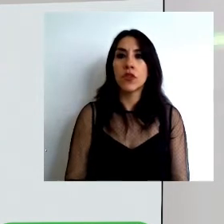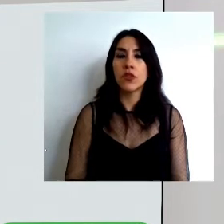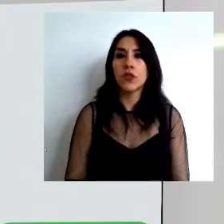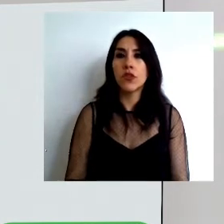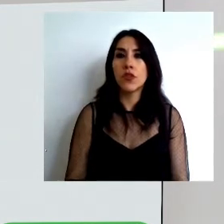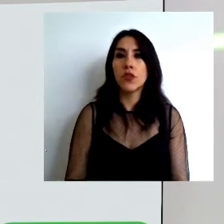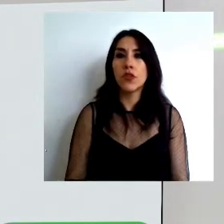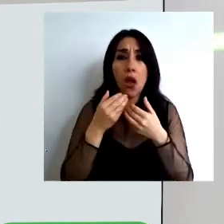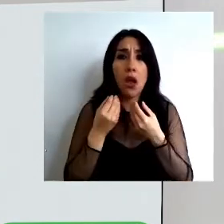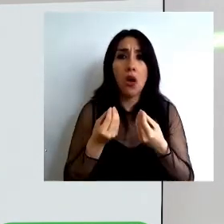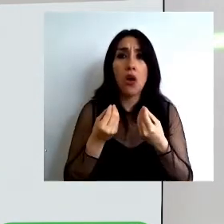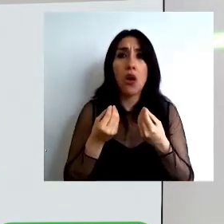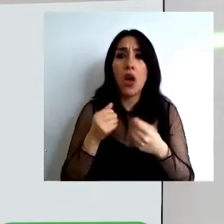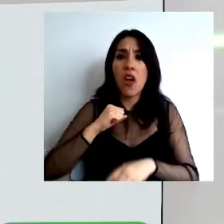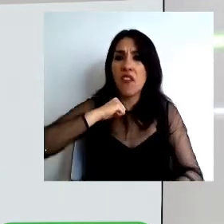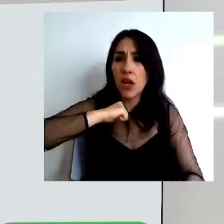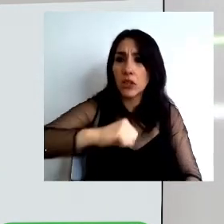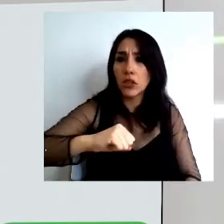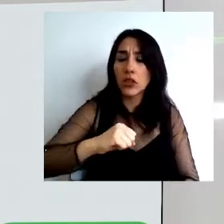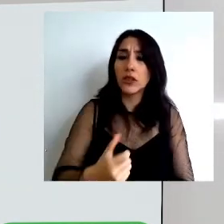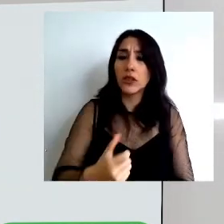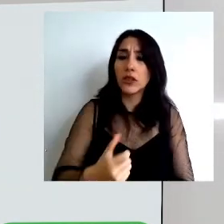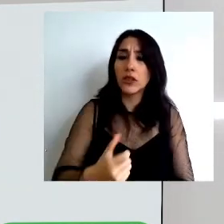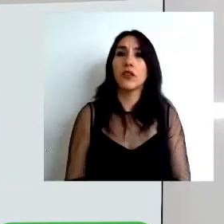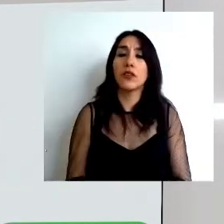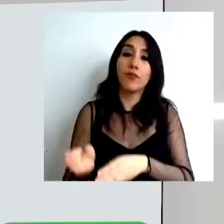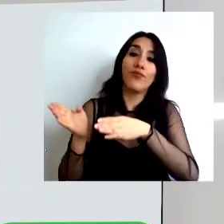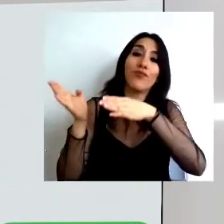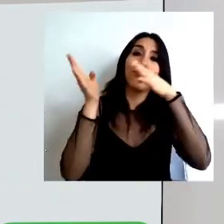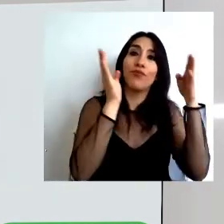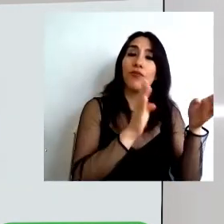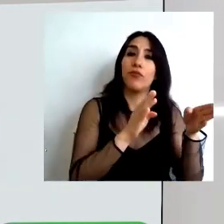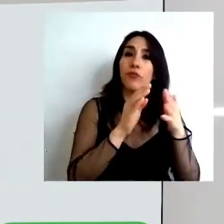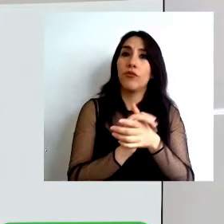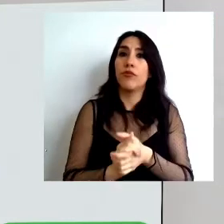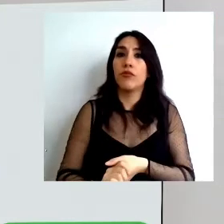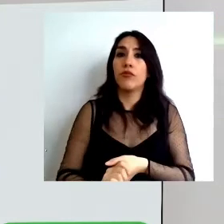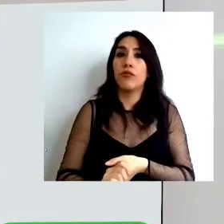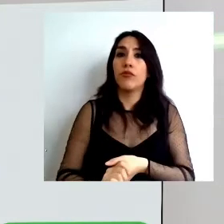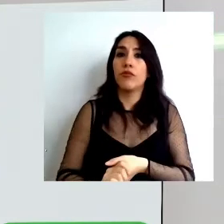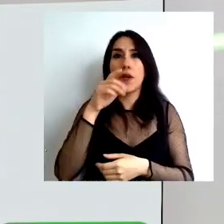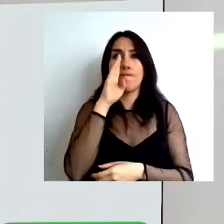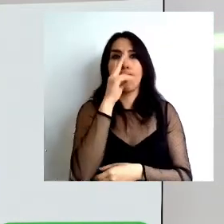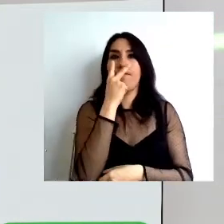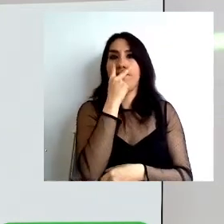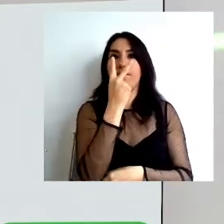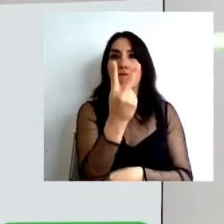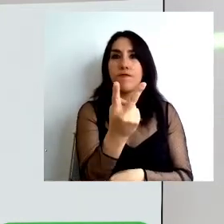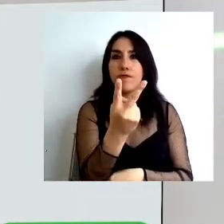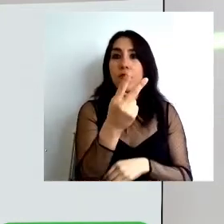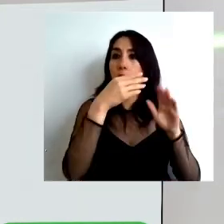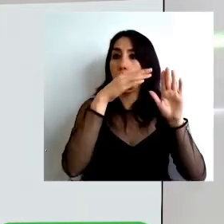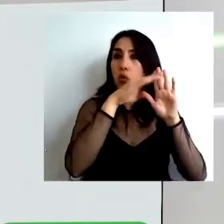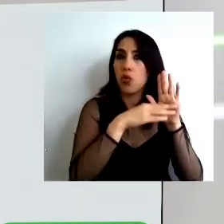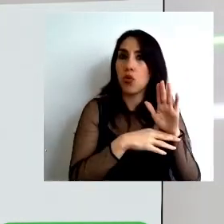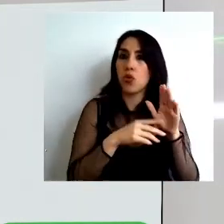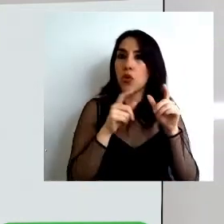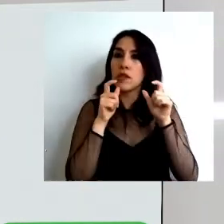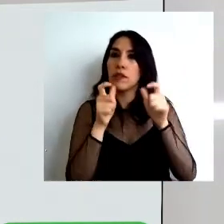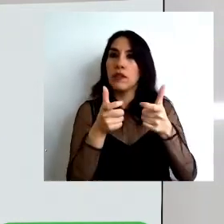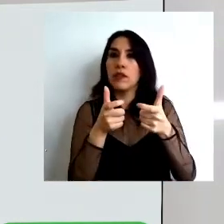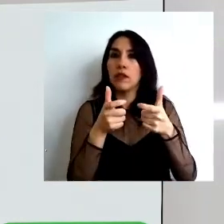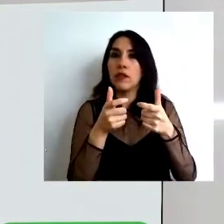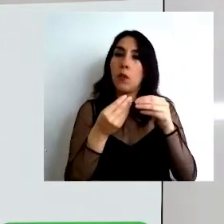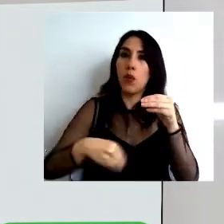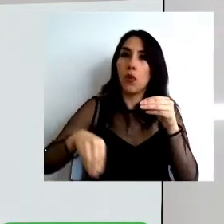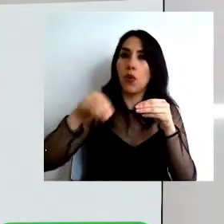flexibility. You are more dependent on partners. It might be faster and less costly, but there is no best model.